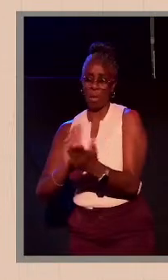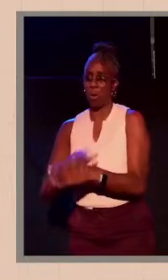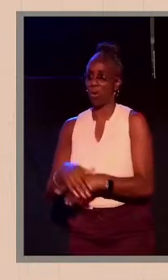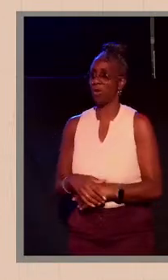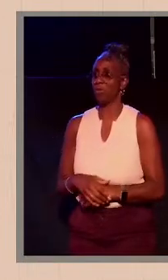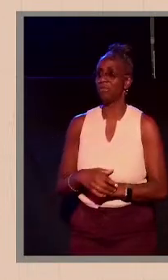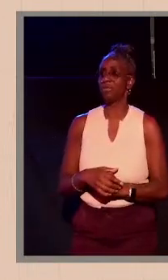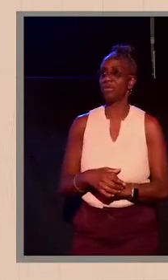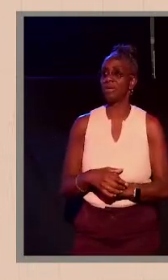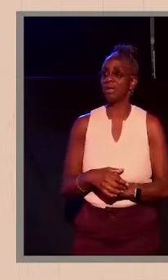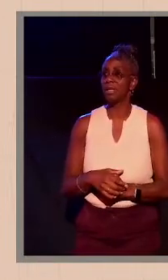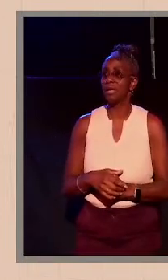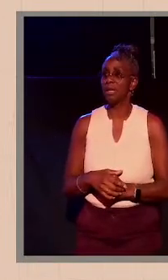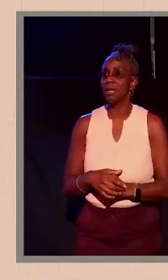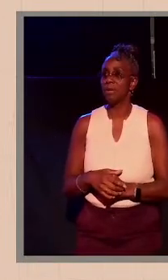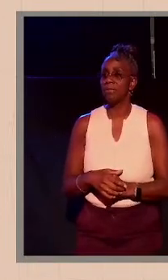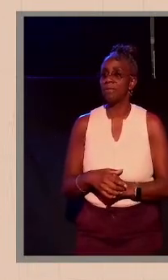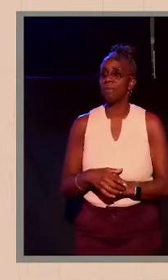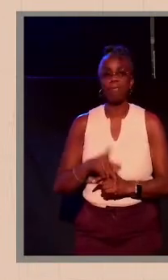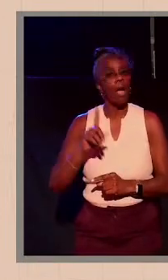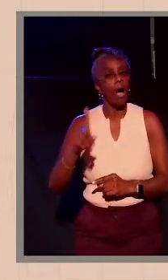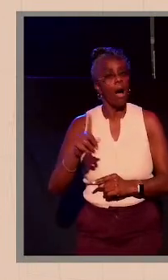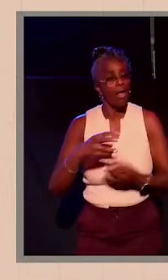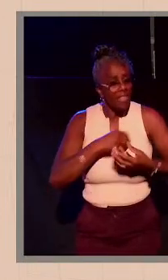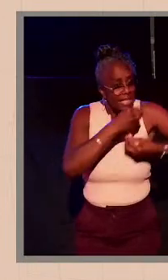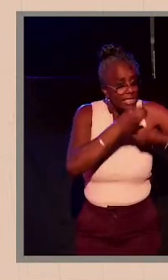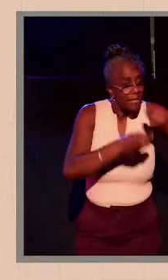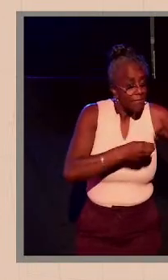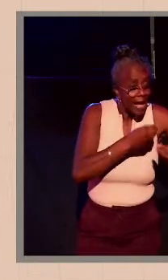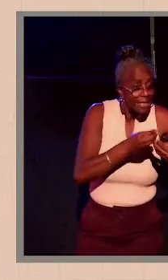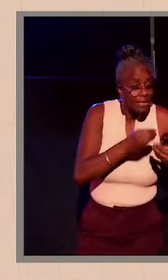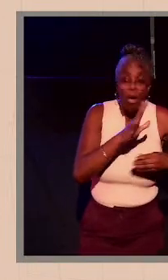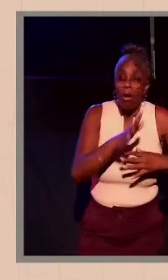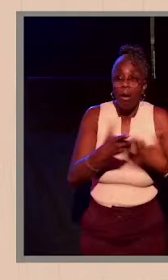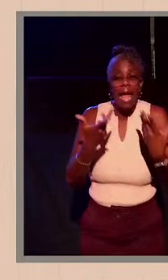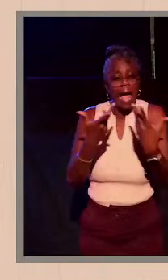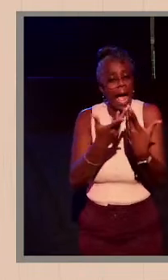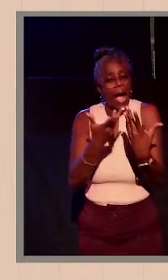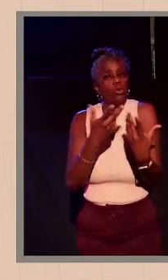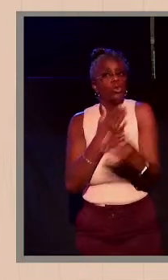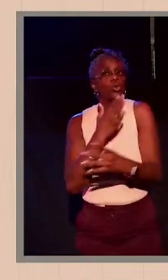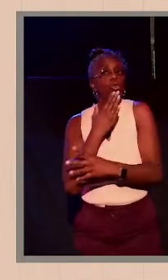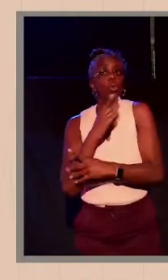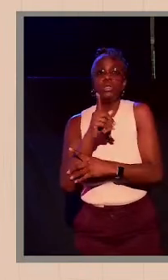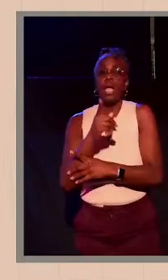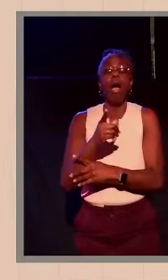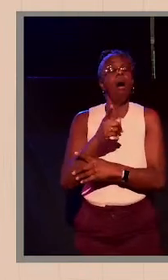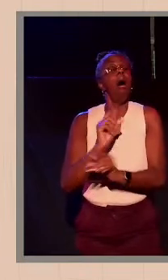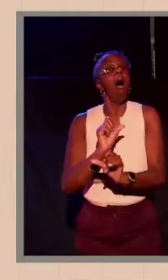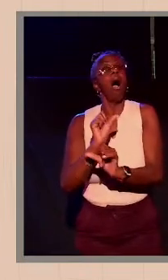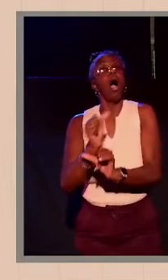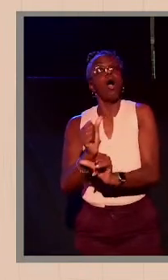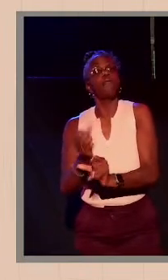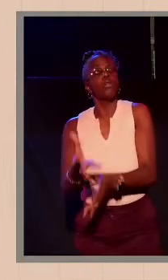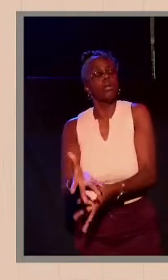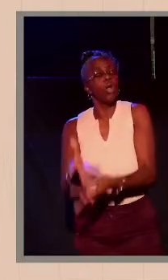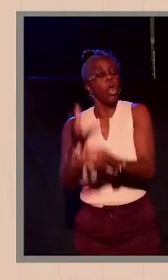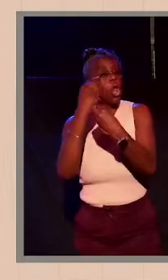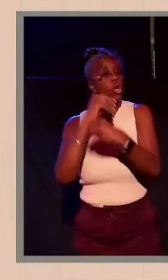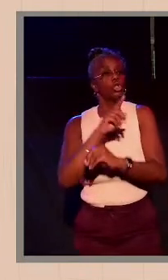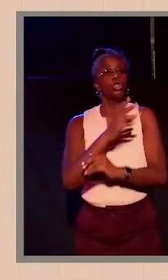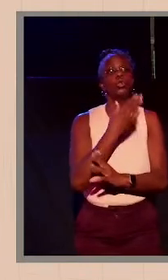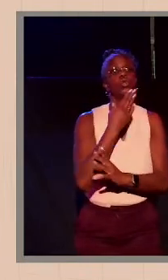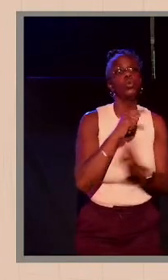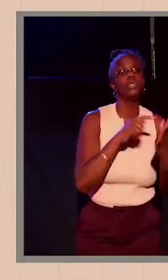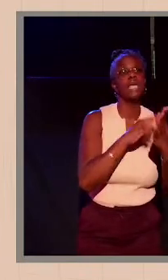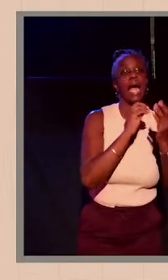It's essentially figuring out the interface. Yes, it's really the interface and how to use, but once you've learned how to use Ableton, essentially you've learned how